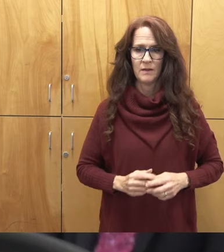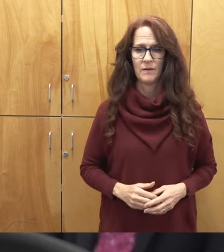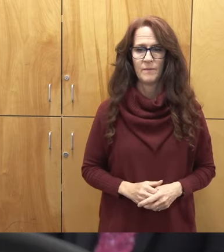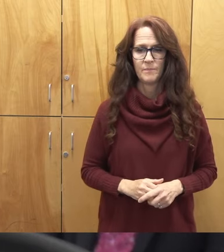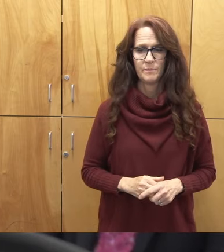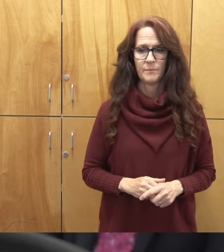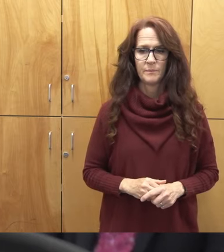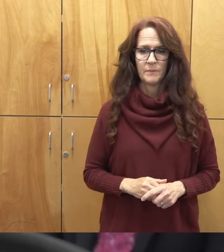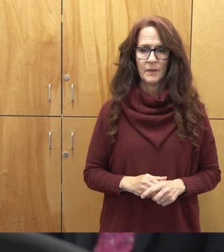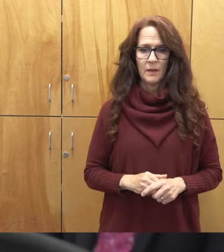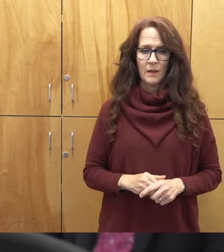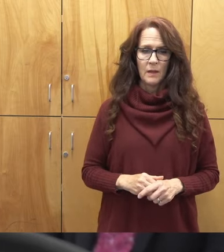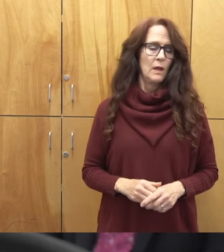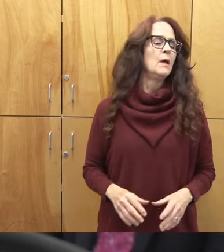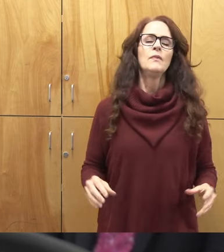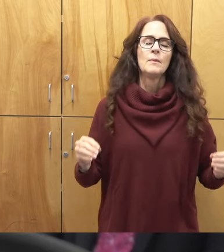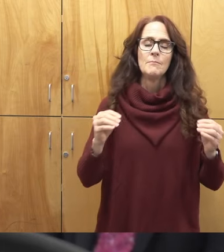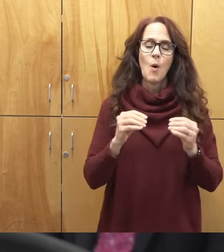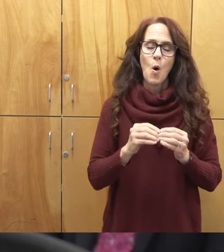Because the more that we